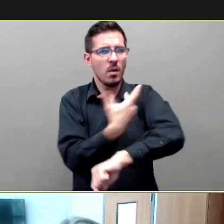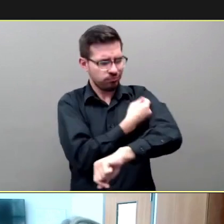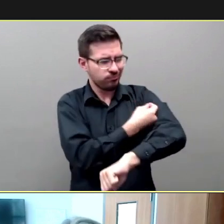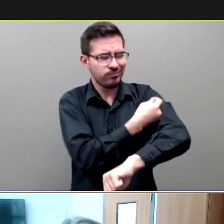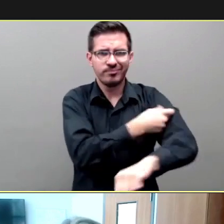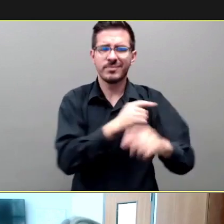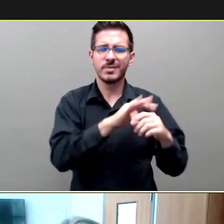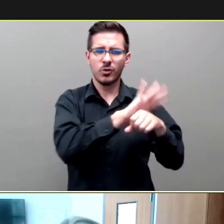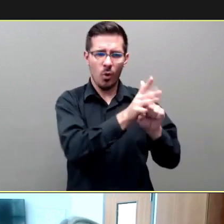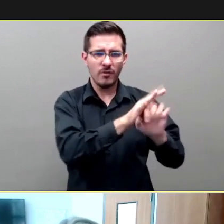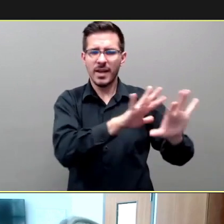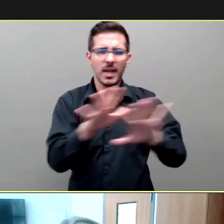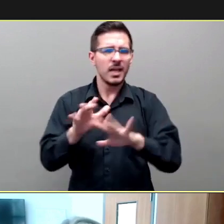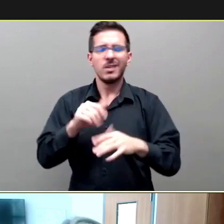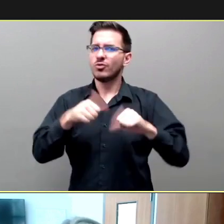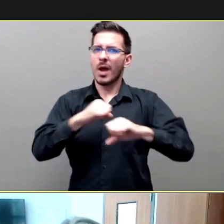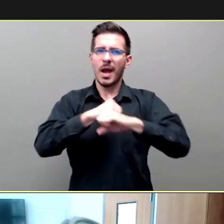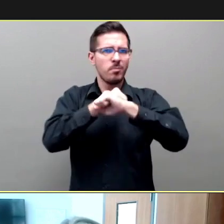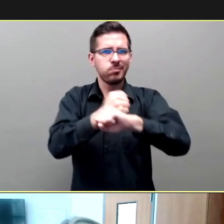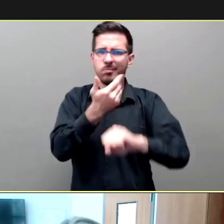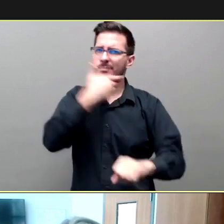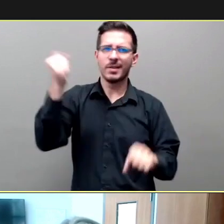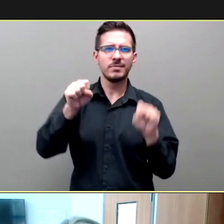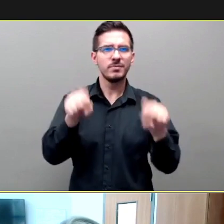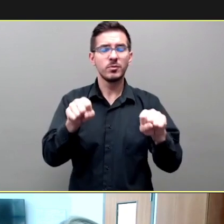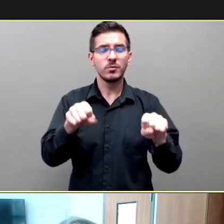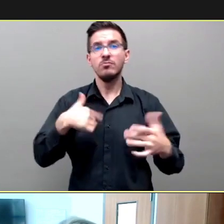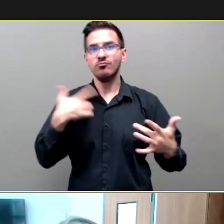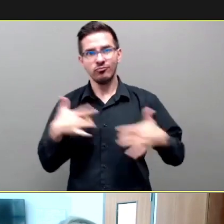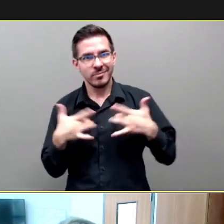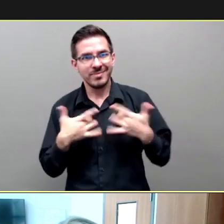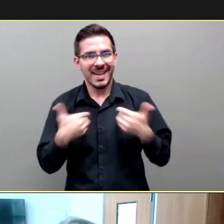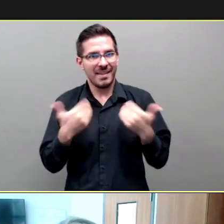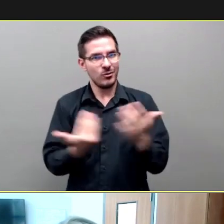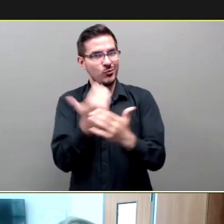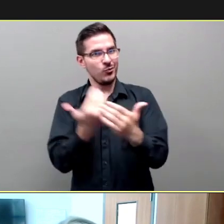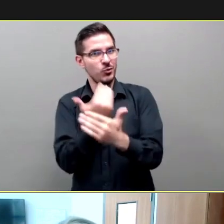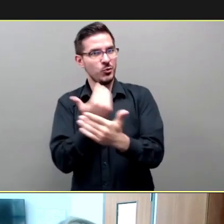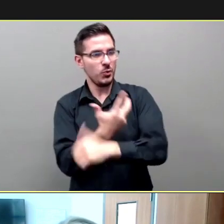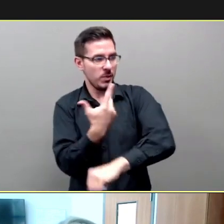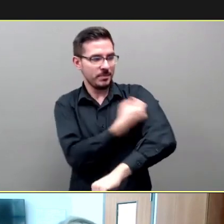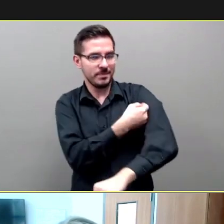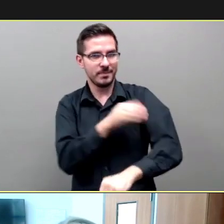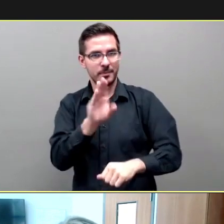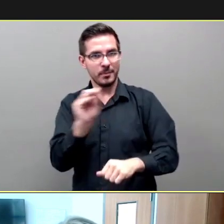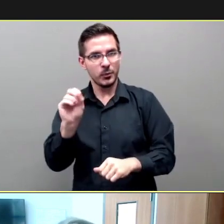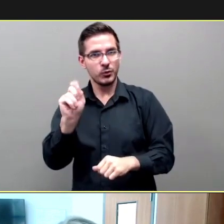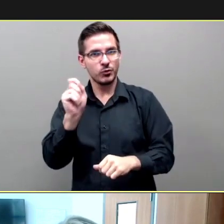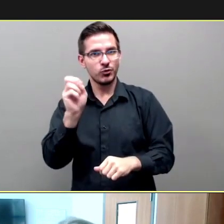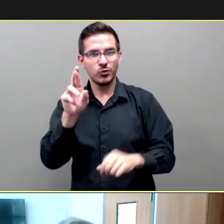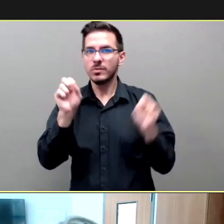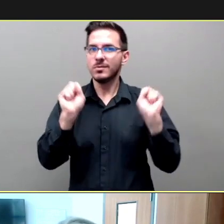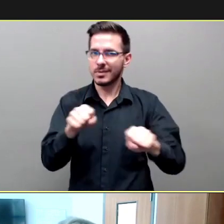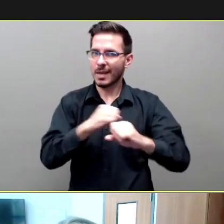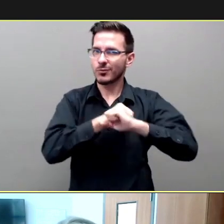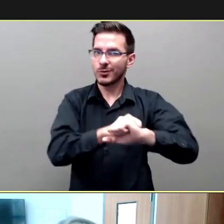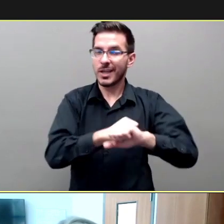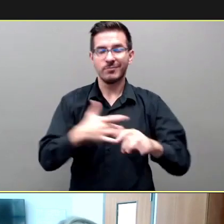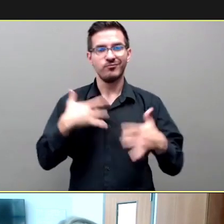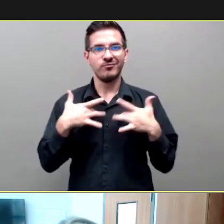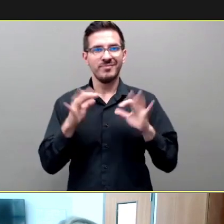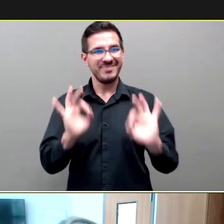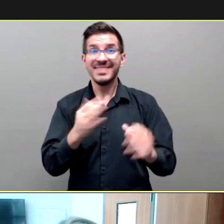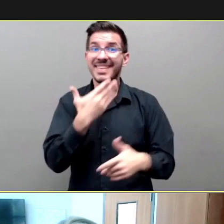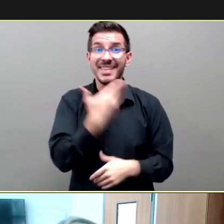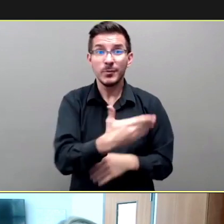now. And I think it's exciting that we have a new booster shot and that we can be protected. So thanks.